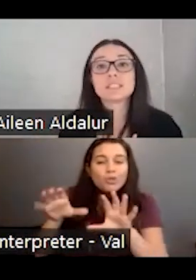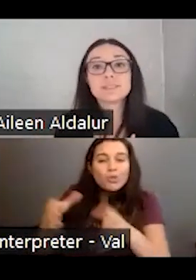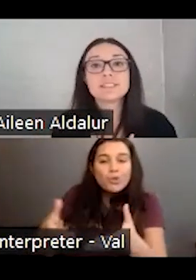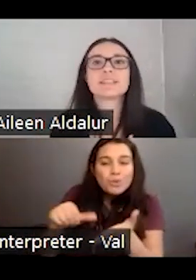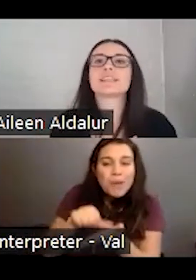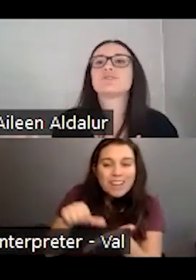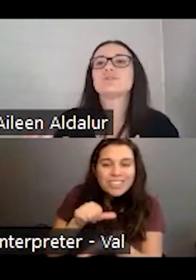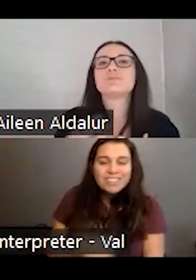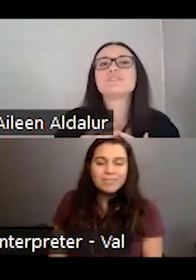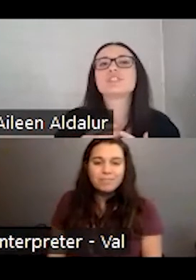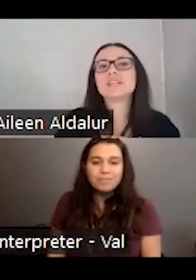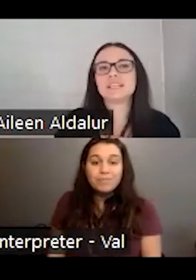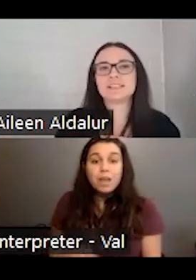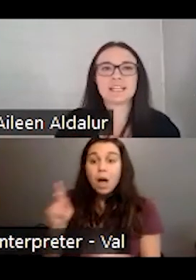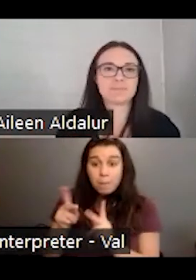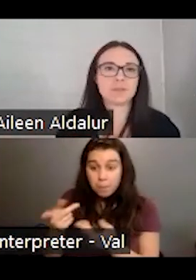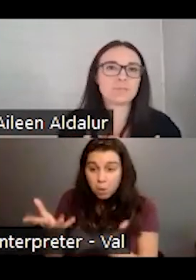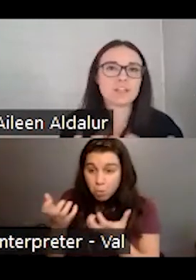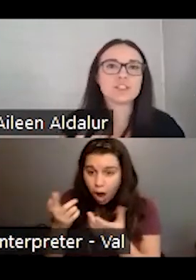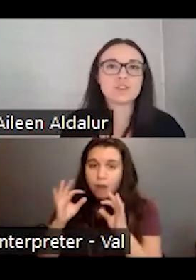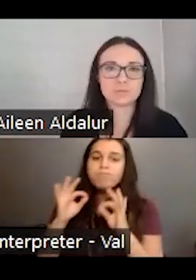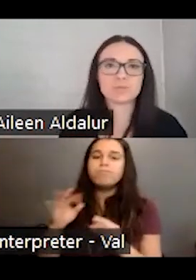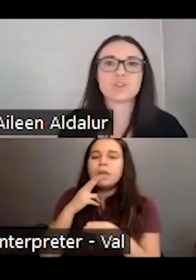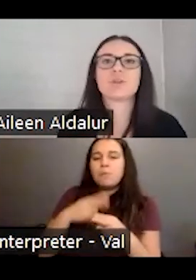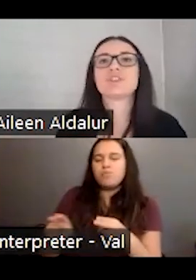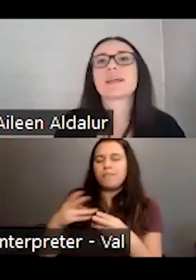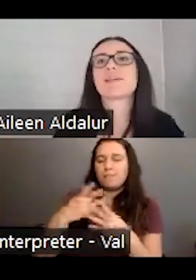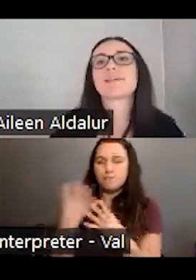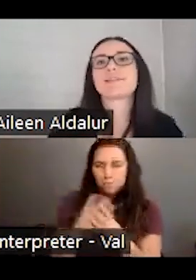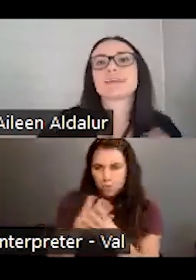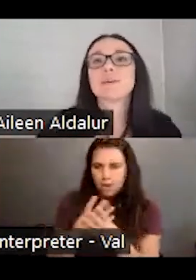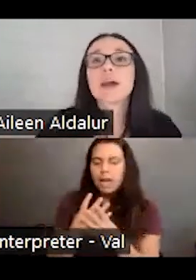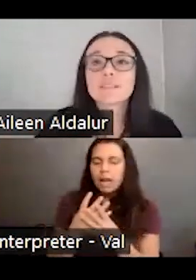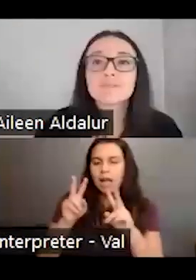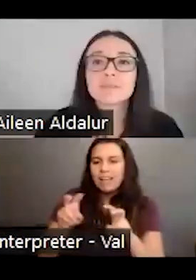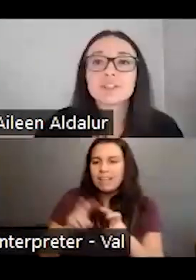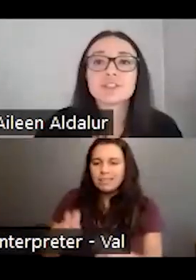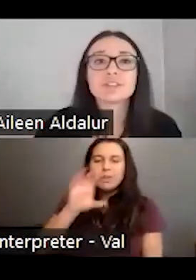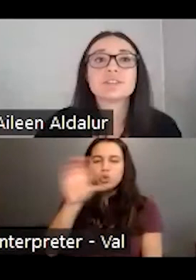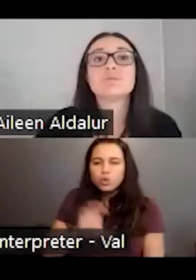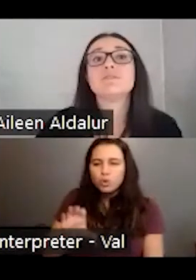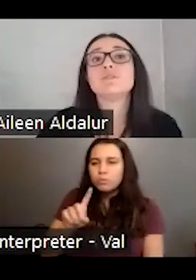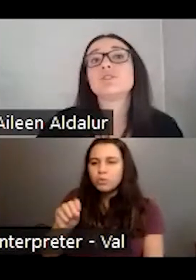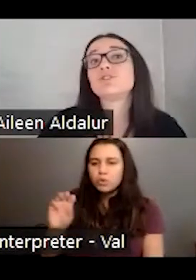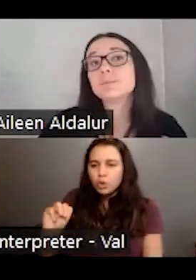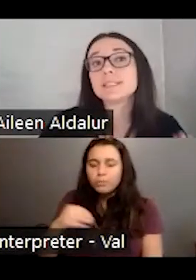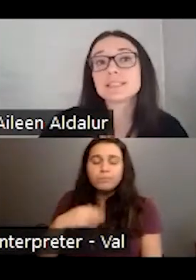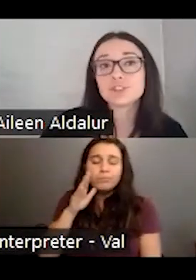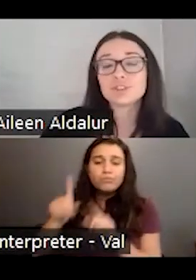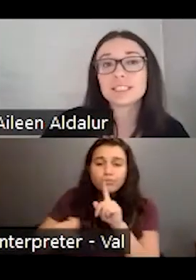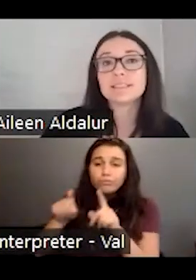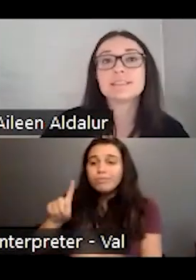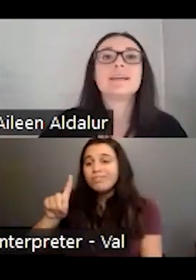Interested participants then scheduled a brief screening assessment with me on Zoom, during which I collected demographic information, reviewed their